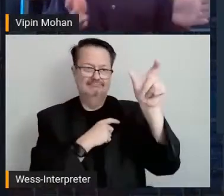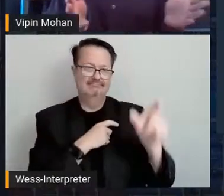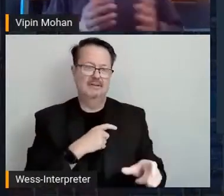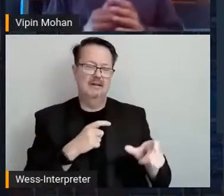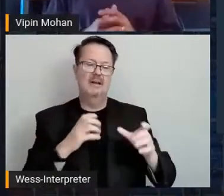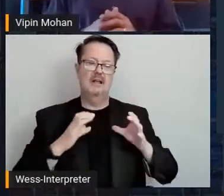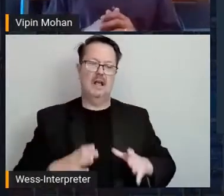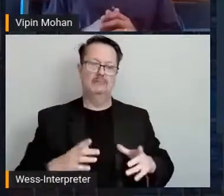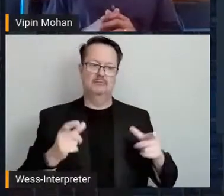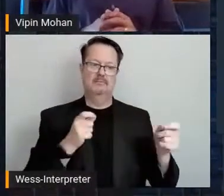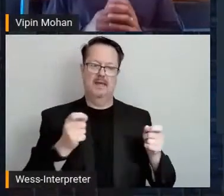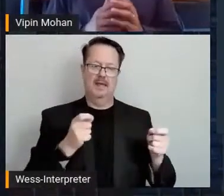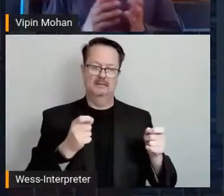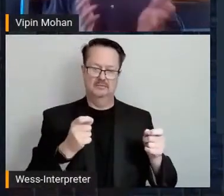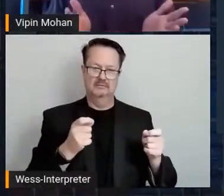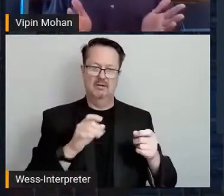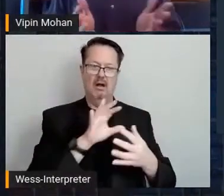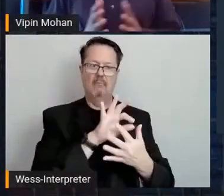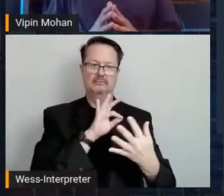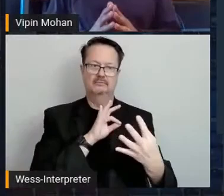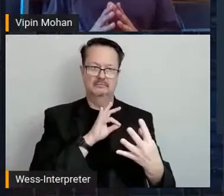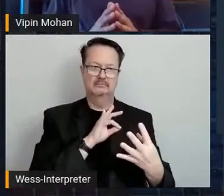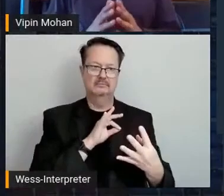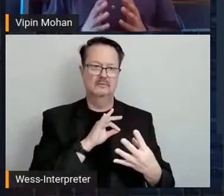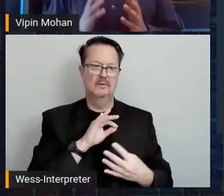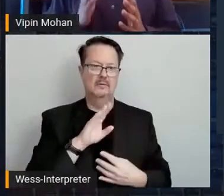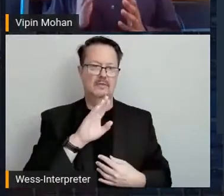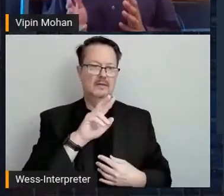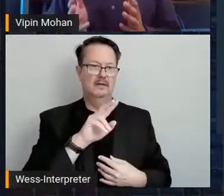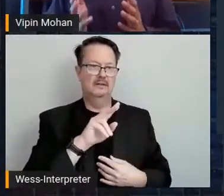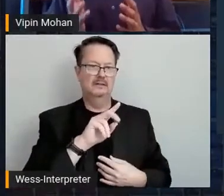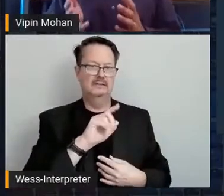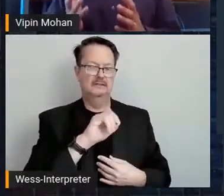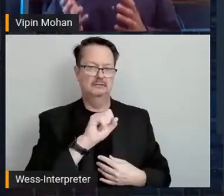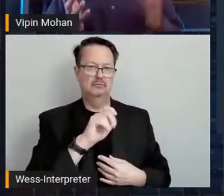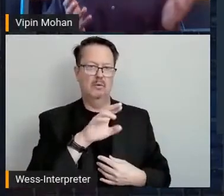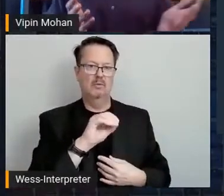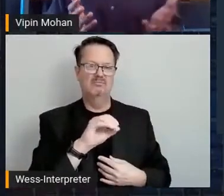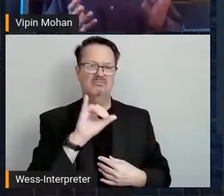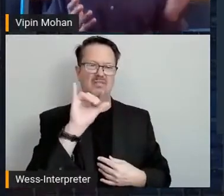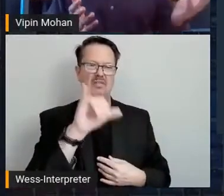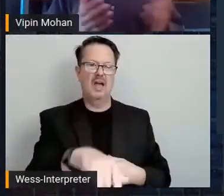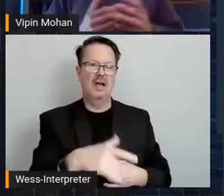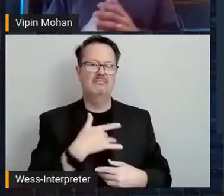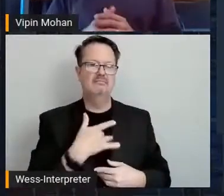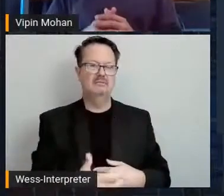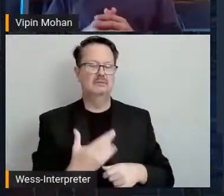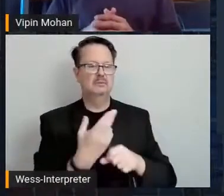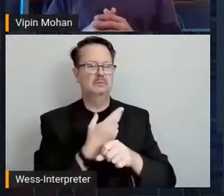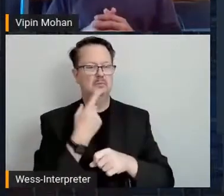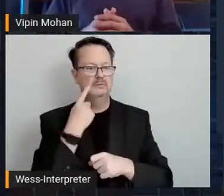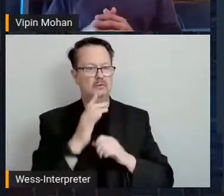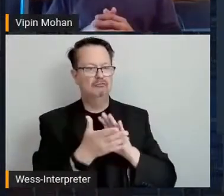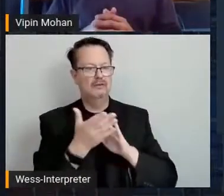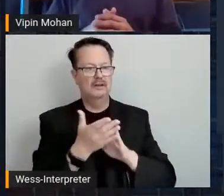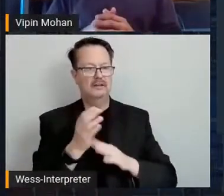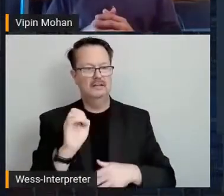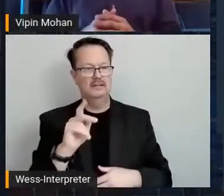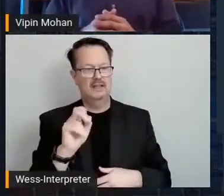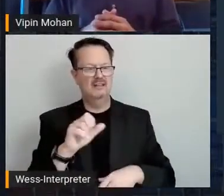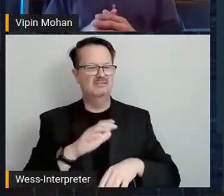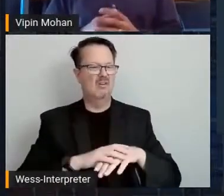with Amazon EKS Distro. So it's fully open source. It's the Kubernetes bits that we use for running EKS on the